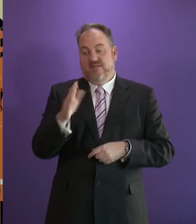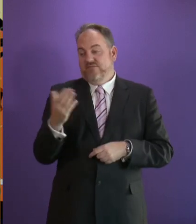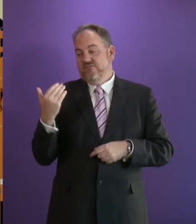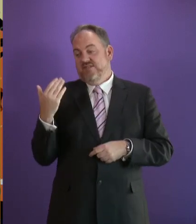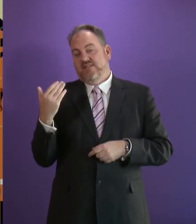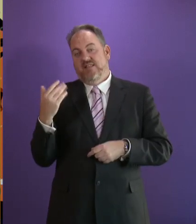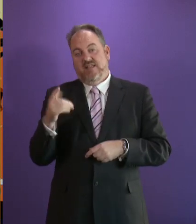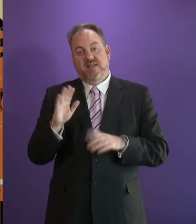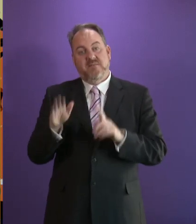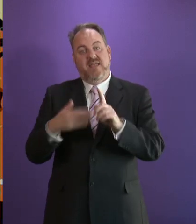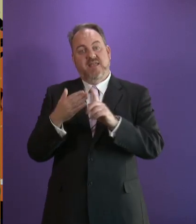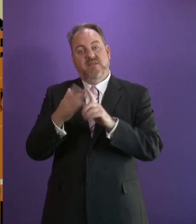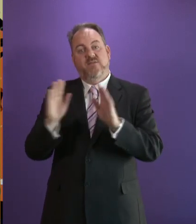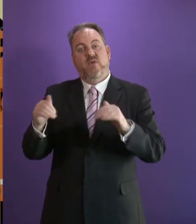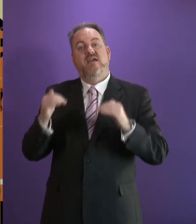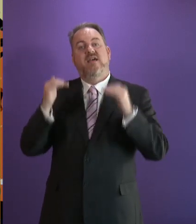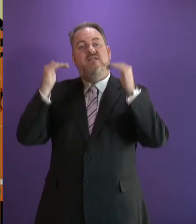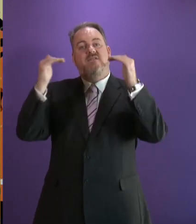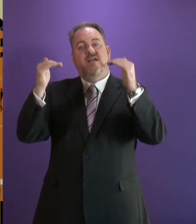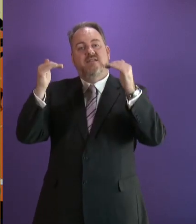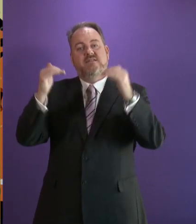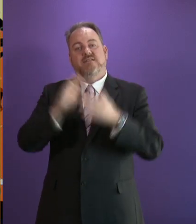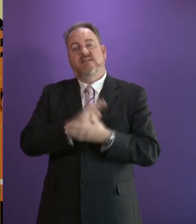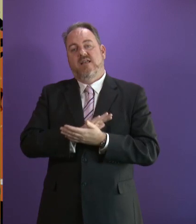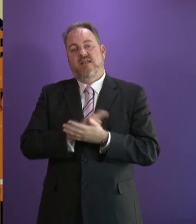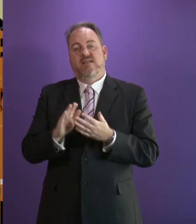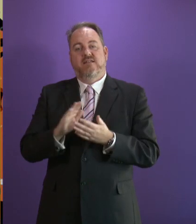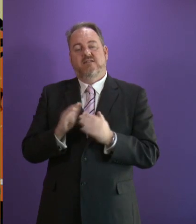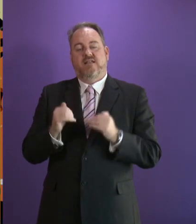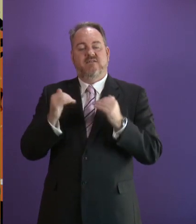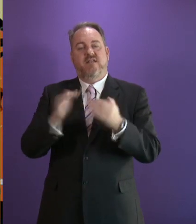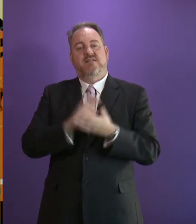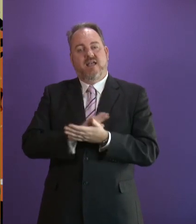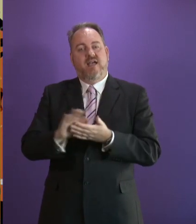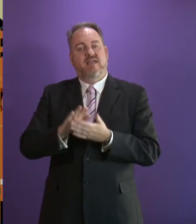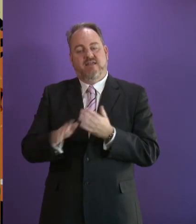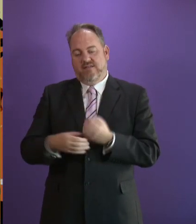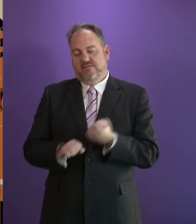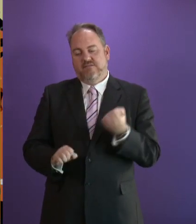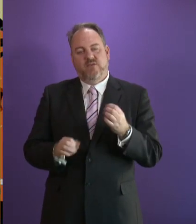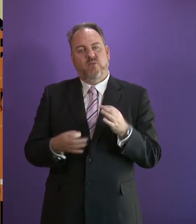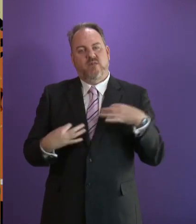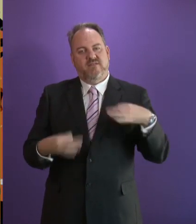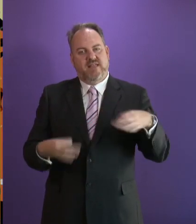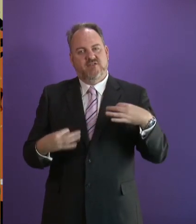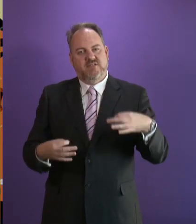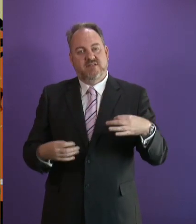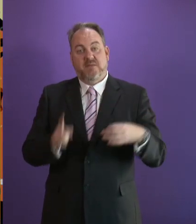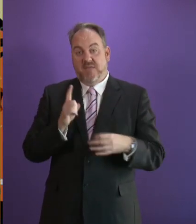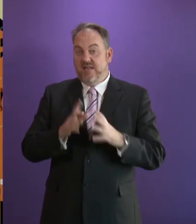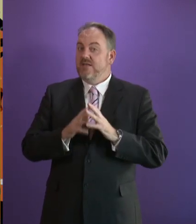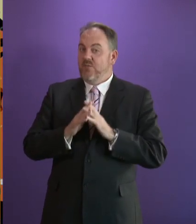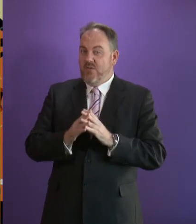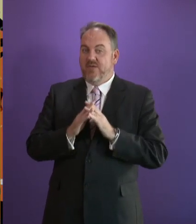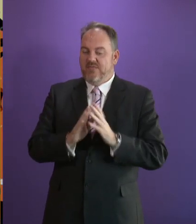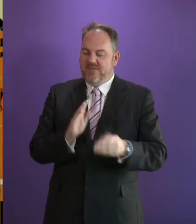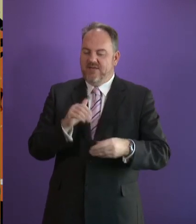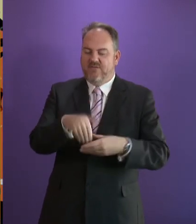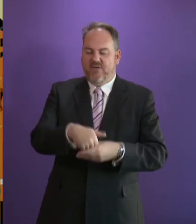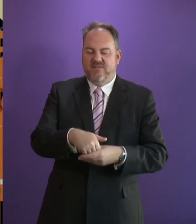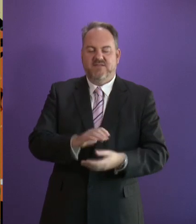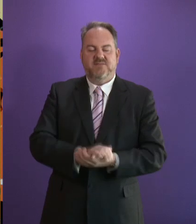studying towards advanced hires. However, the rewarding experiences and opportunities that I've had make that all worth it. From debating in the House of Commons with